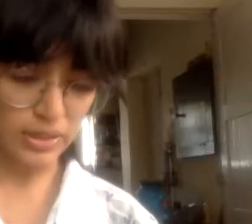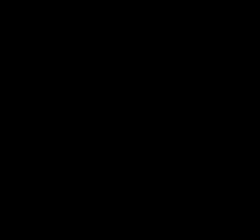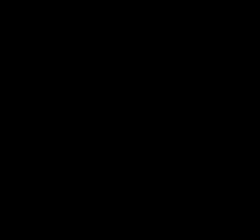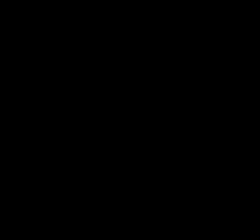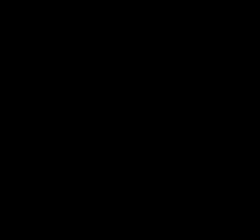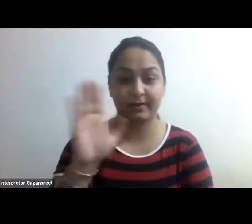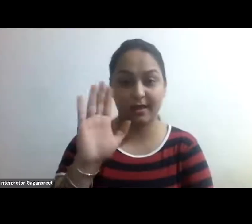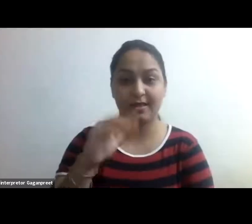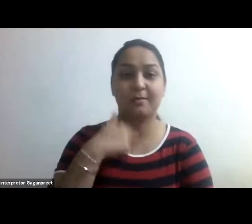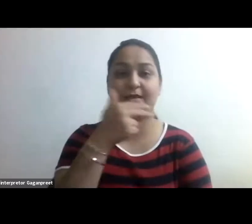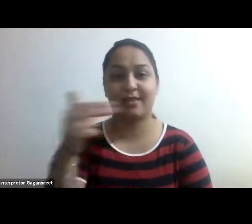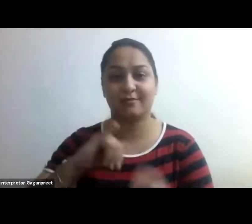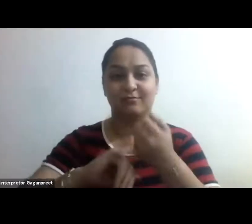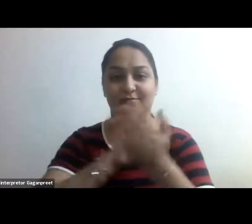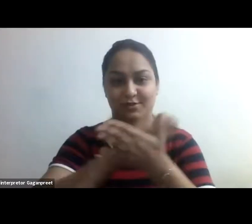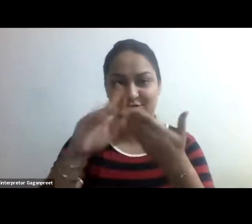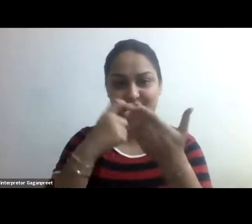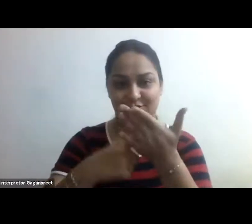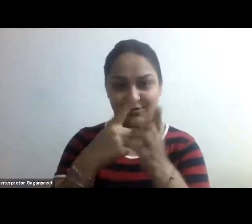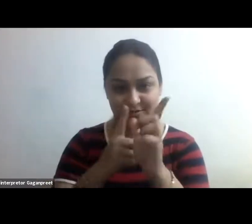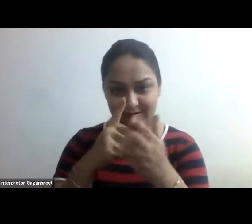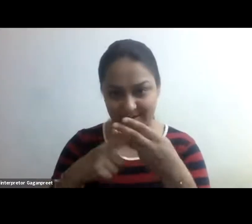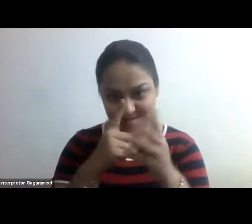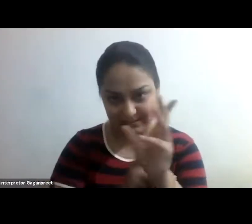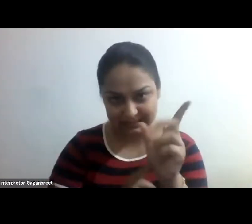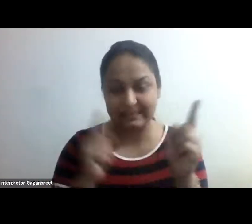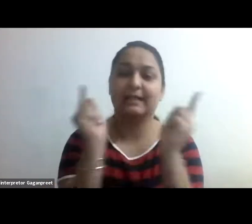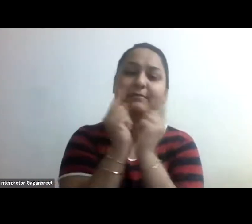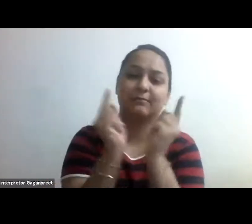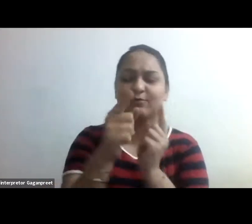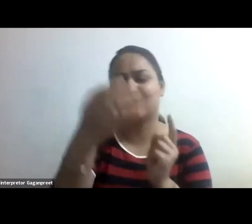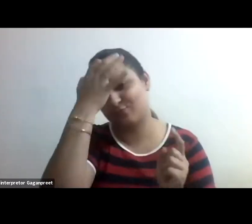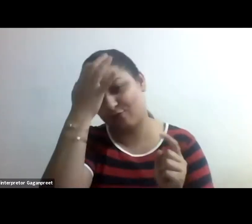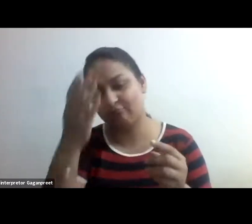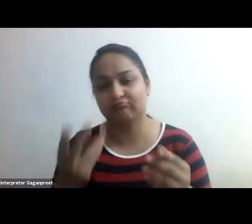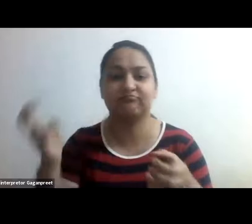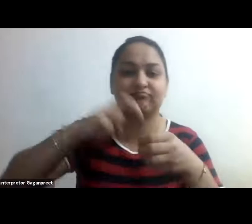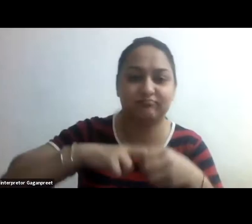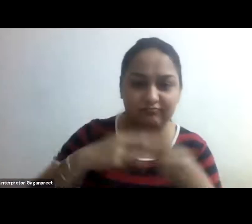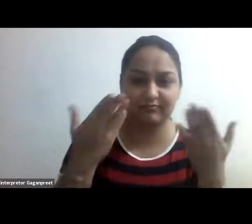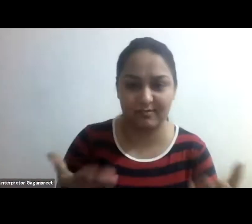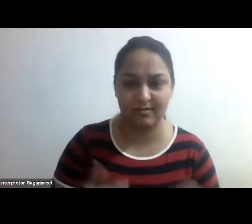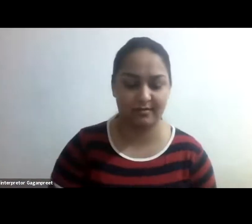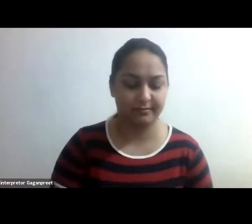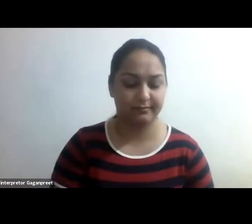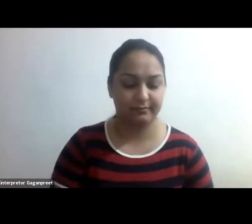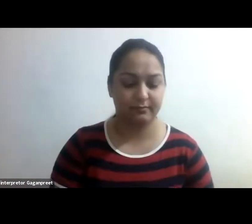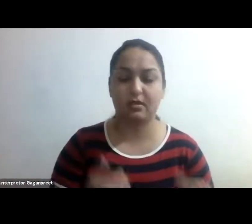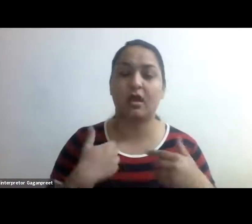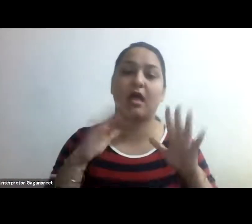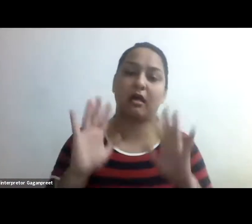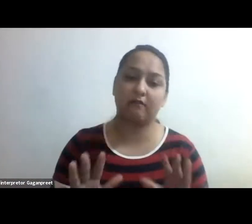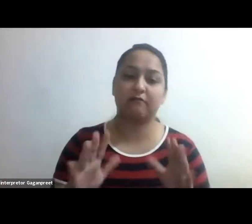exhibition, and I believe Mustafa is having a bit of a problem joining on. I'll have a